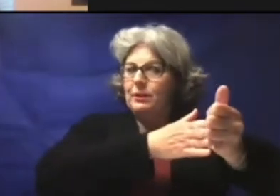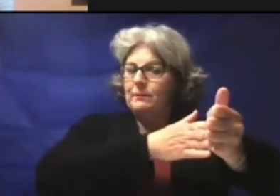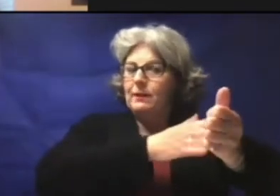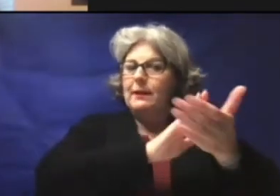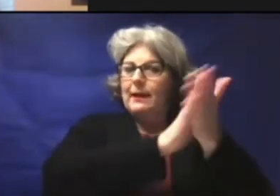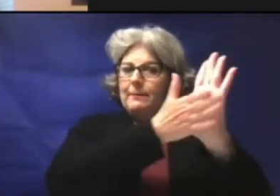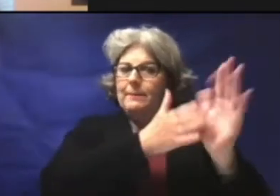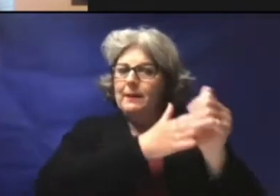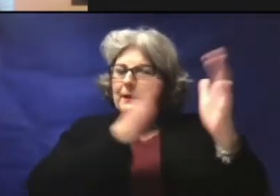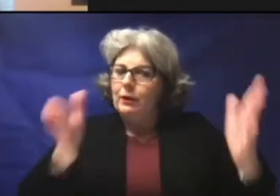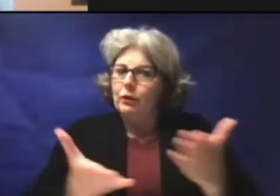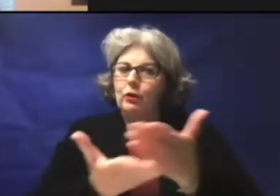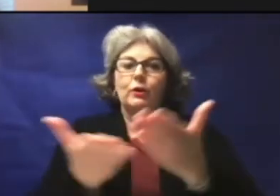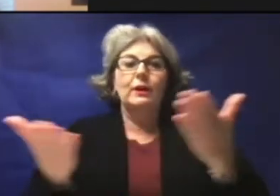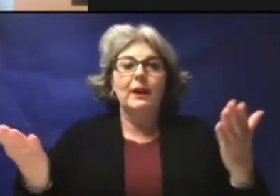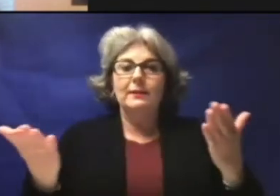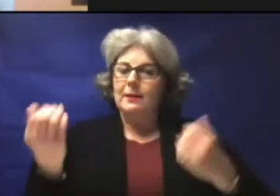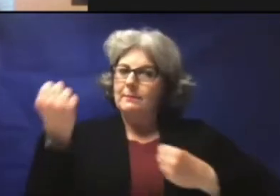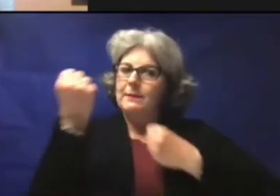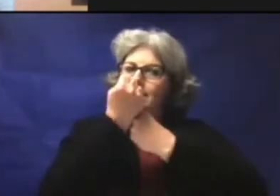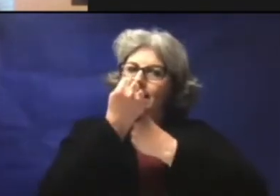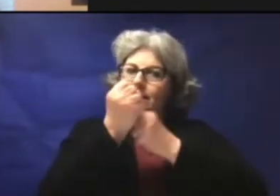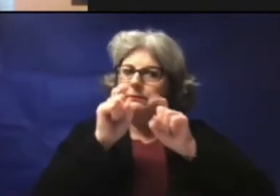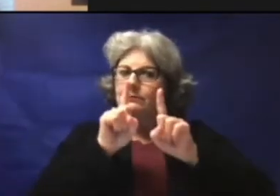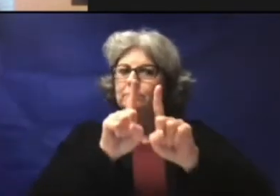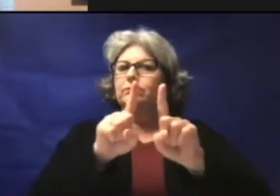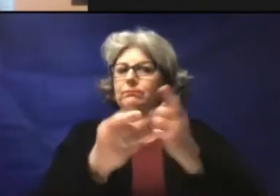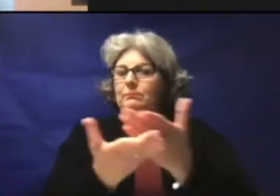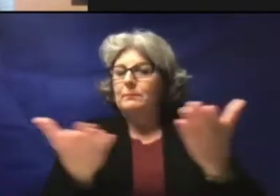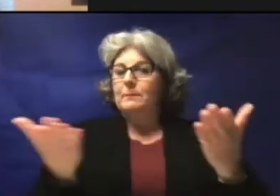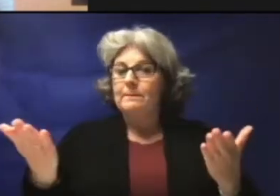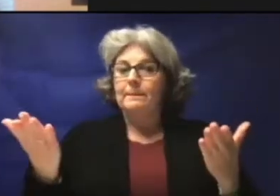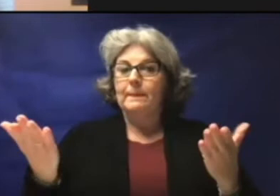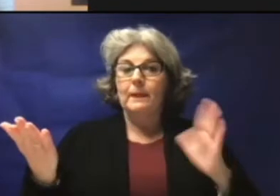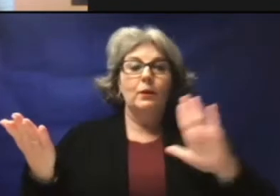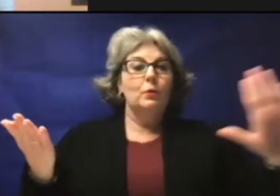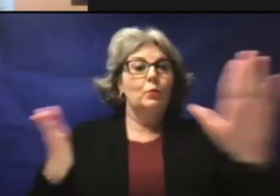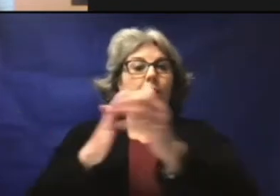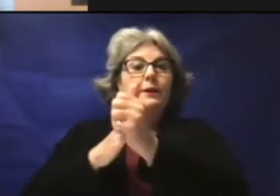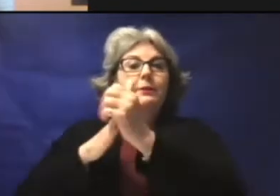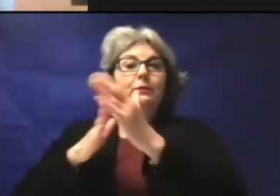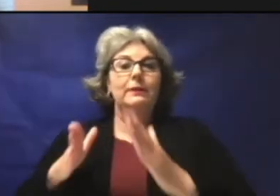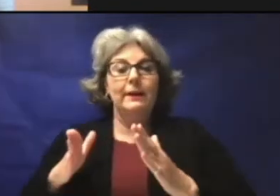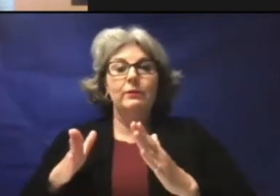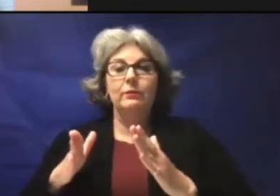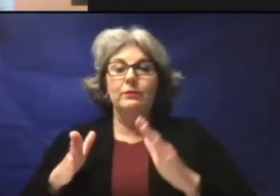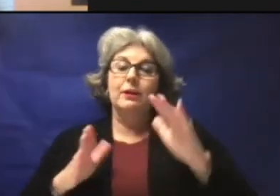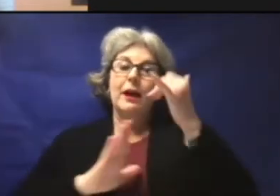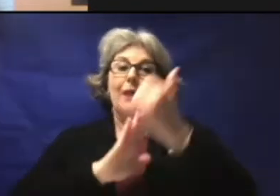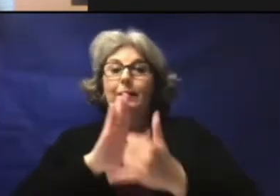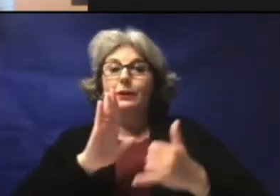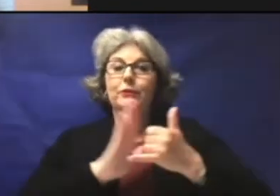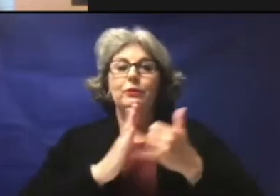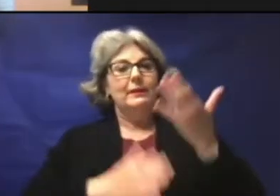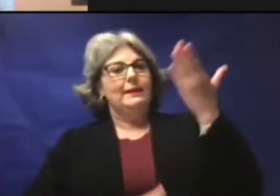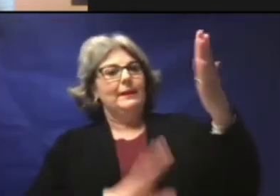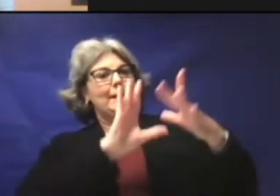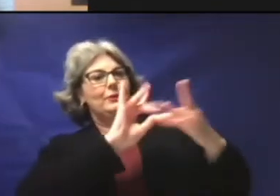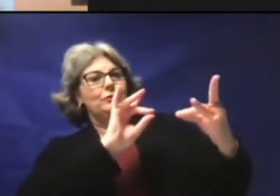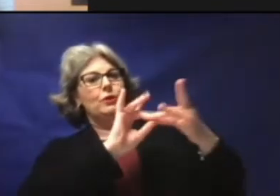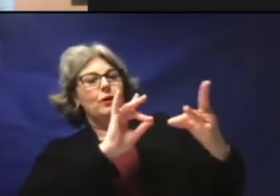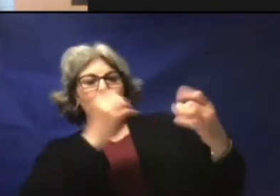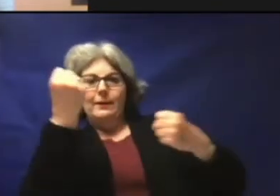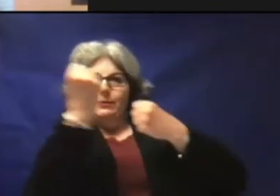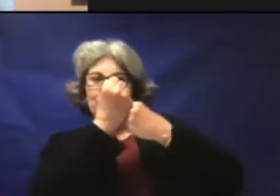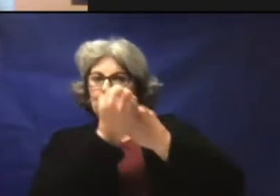leader and encouraging us, but also standing with us as well too. When you have your leader that is doing that, you too want to be able to say, if he's talking out and he's with